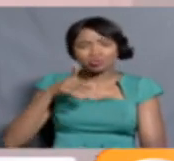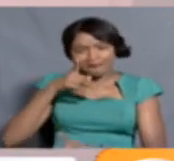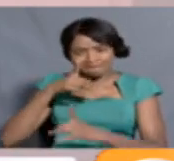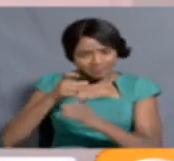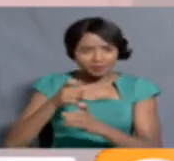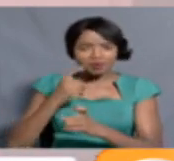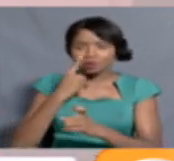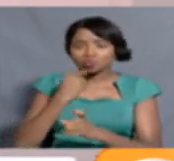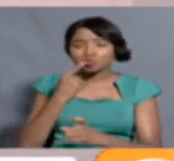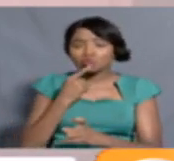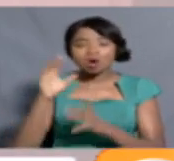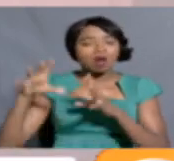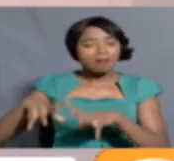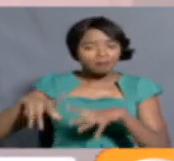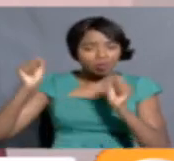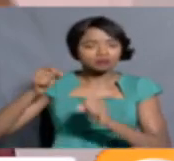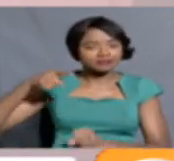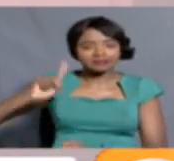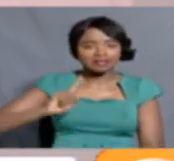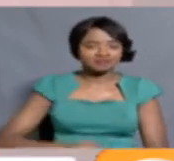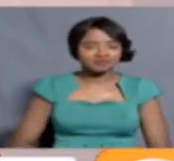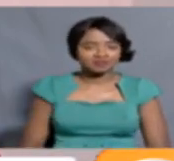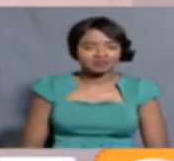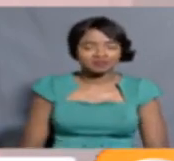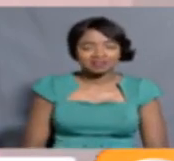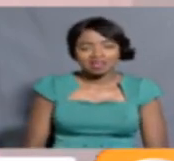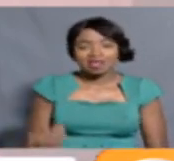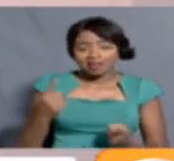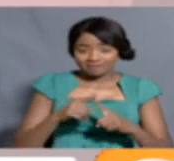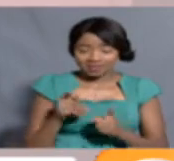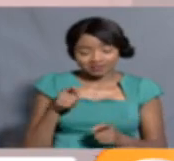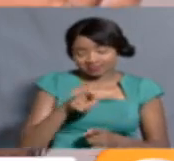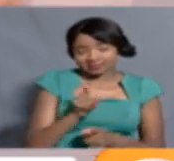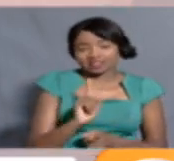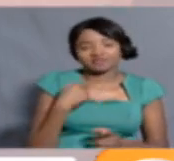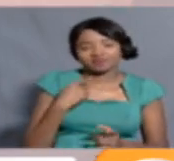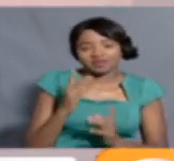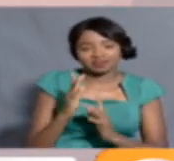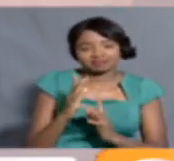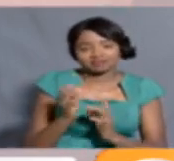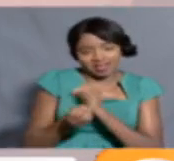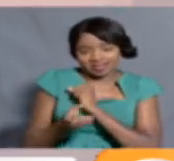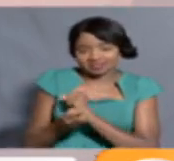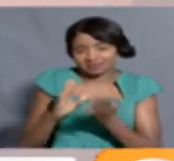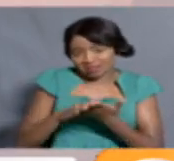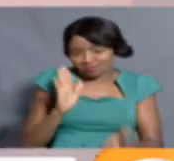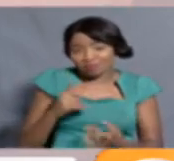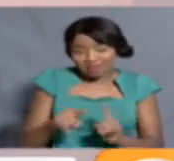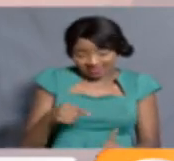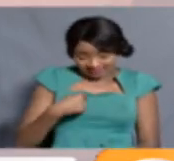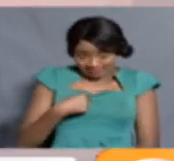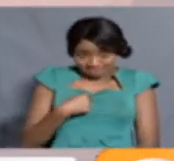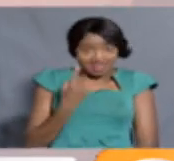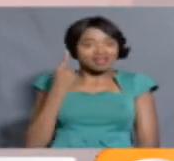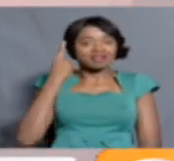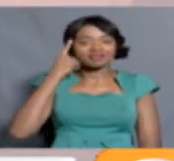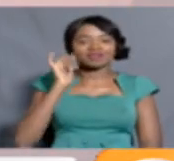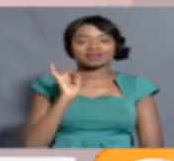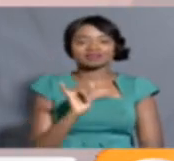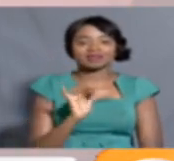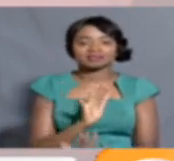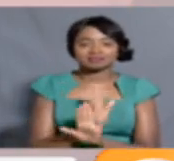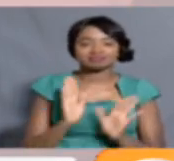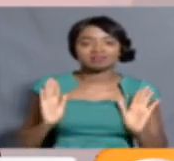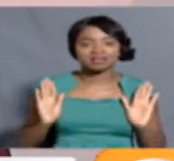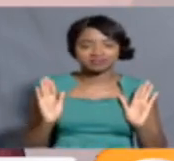go are you going around in circles? But he would have to speak for himself. But that is, I think, an interpretation that many right-thinking